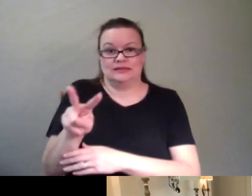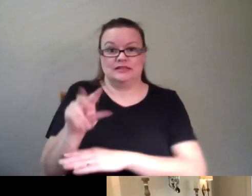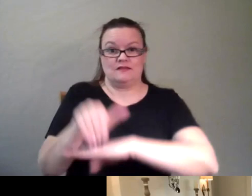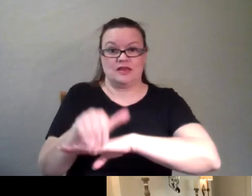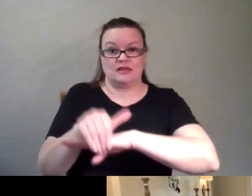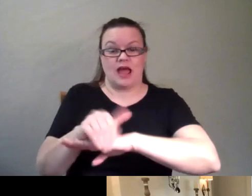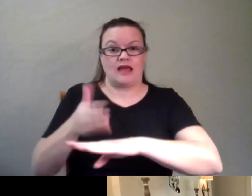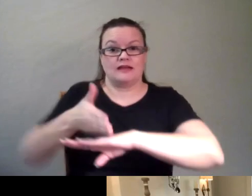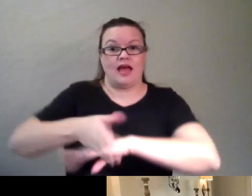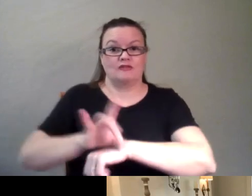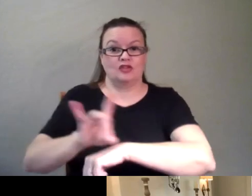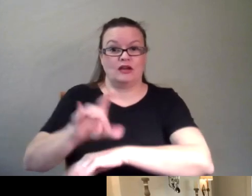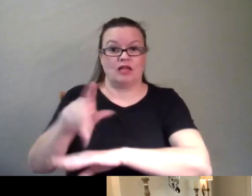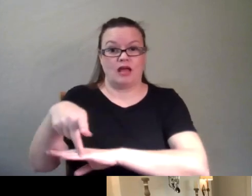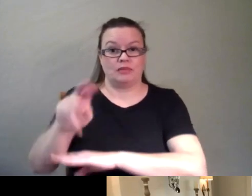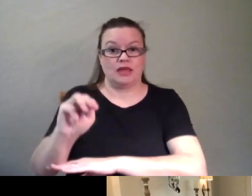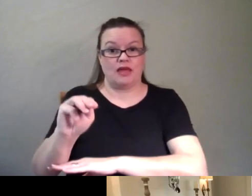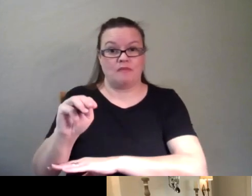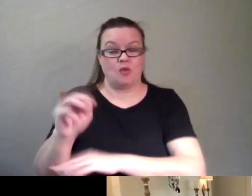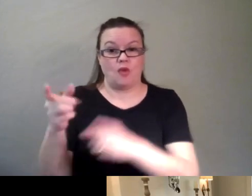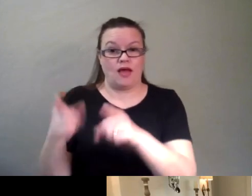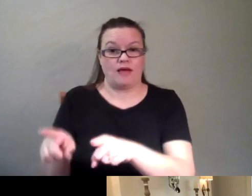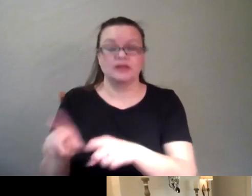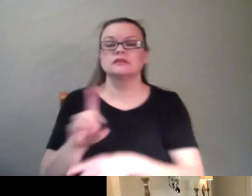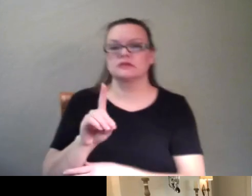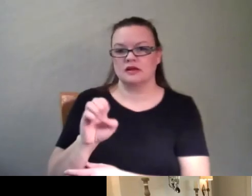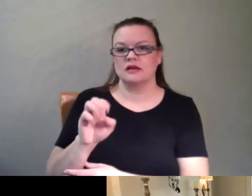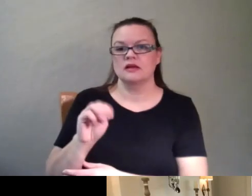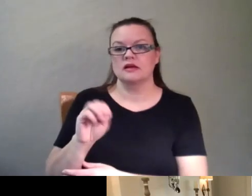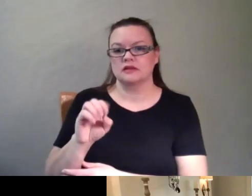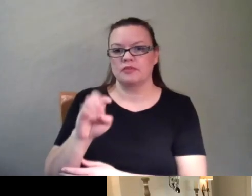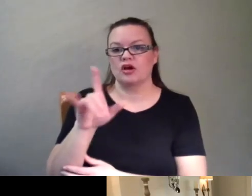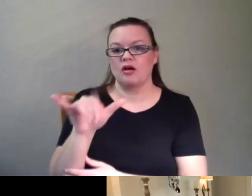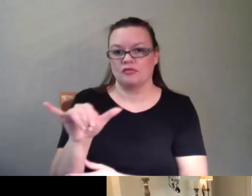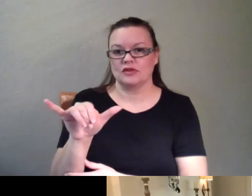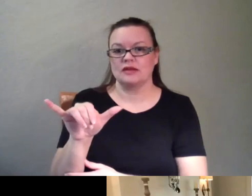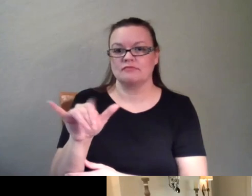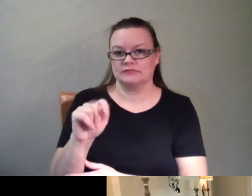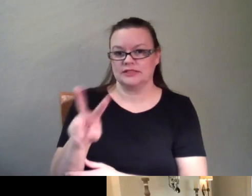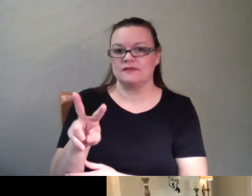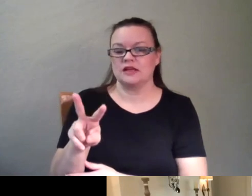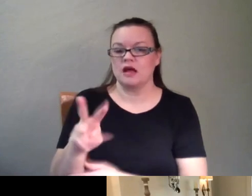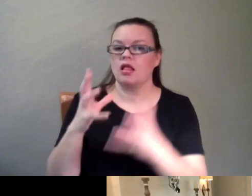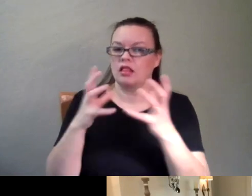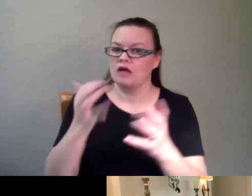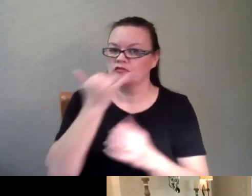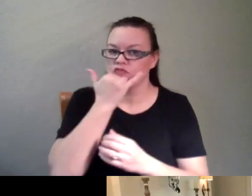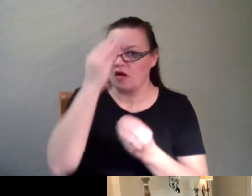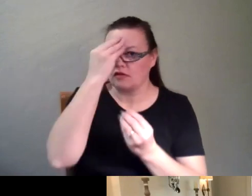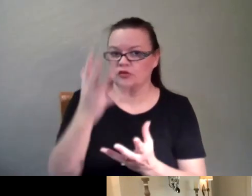negativism and cynicism through demagoguery and the way they're saying it, and quite frankly, using a lot of misinformation on doing